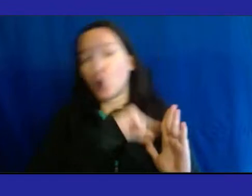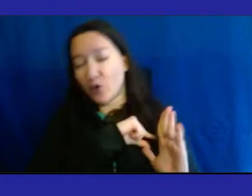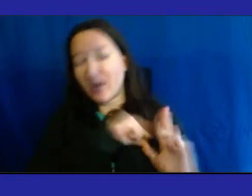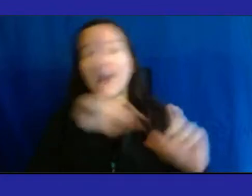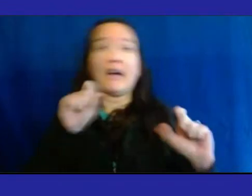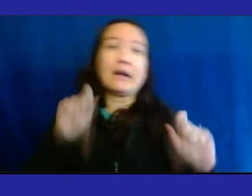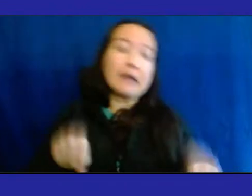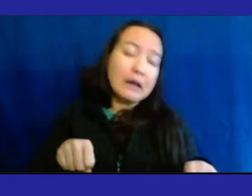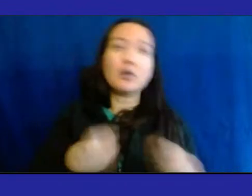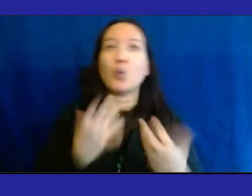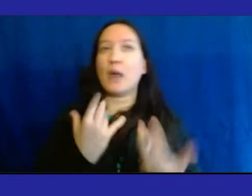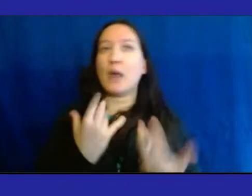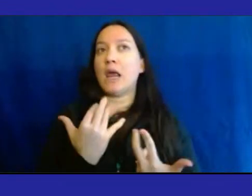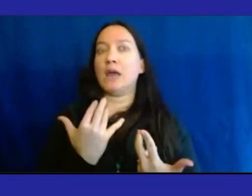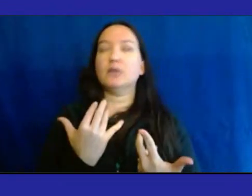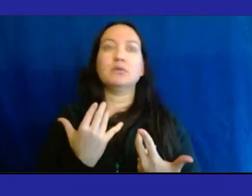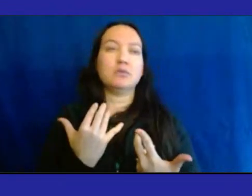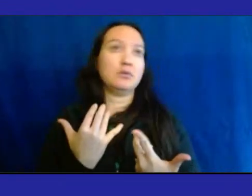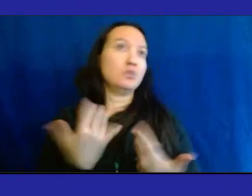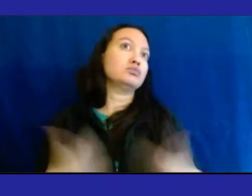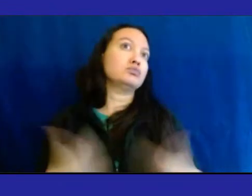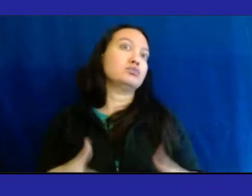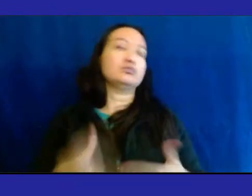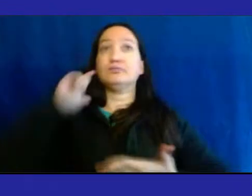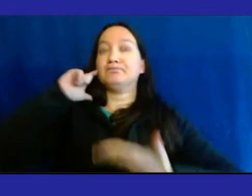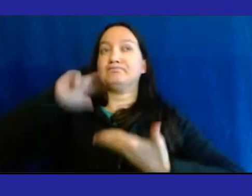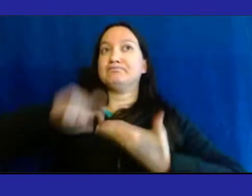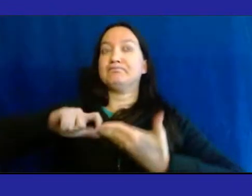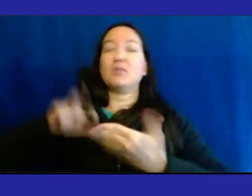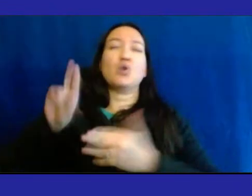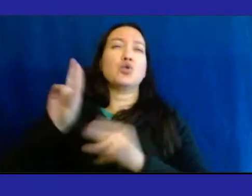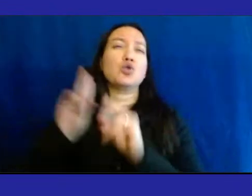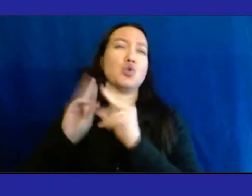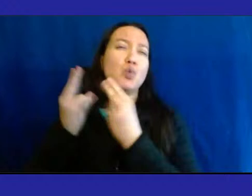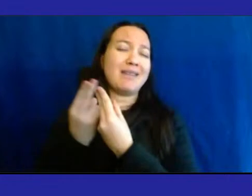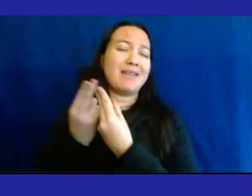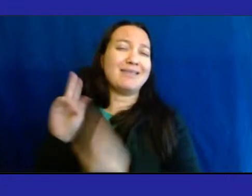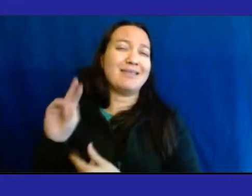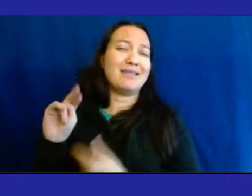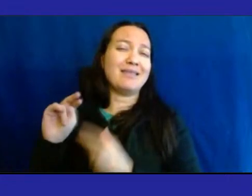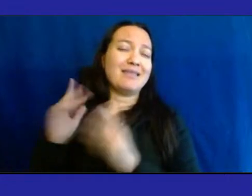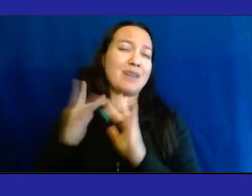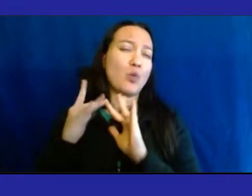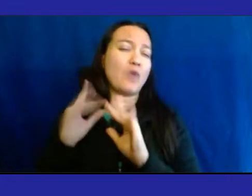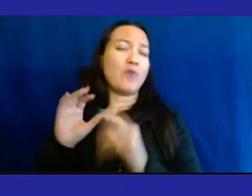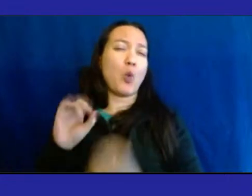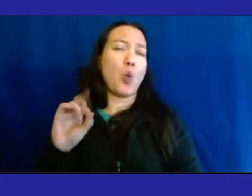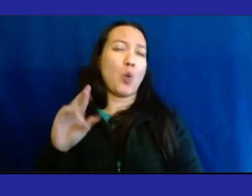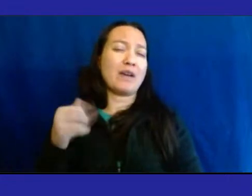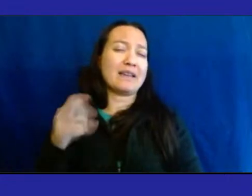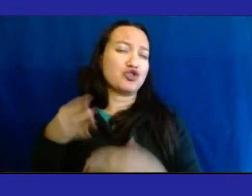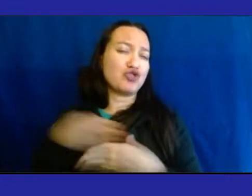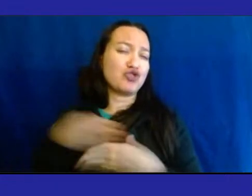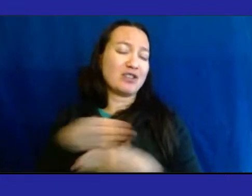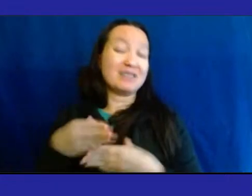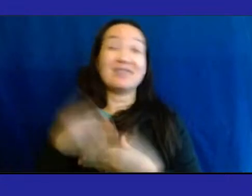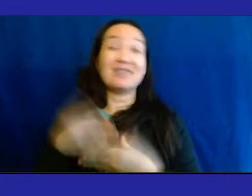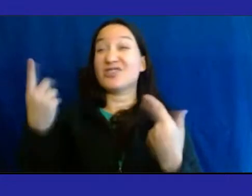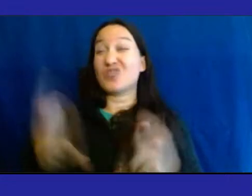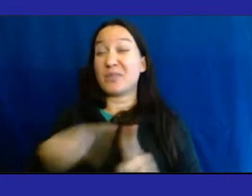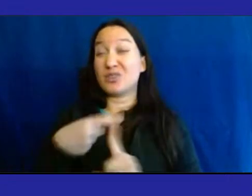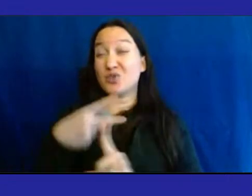for a transplant. So this is a significant acknowledgement by the United Network of Organ Sharing. And just 2 months ago,